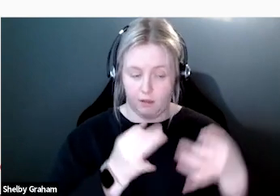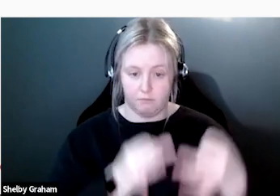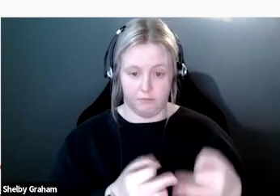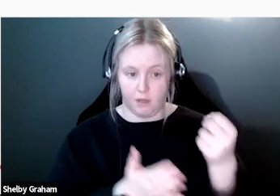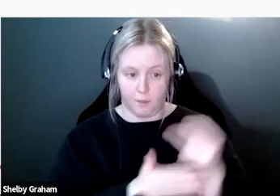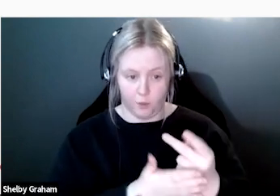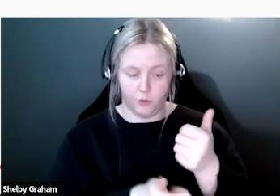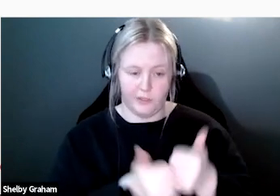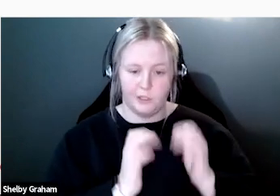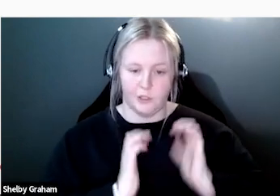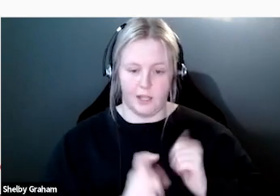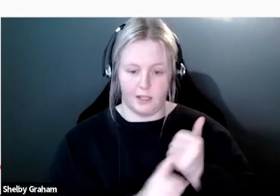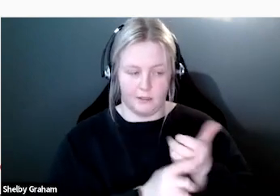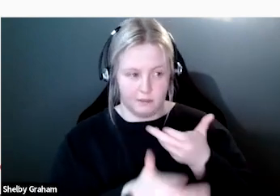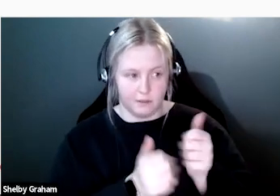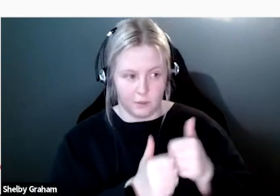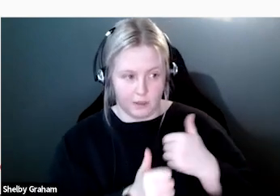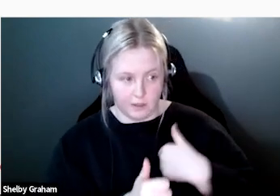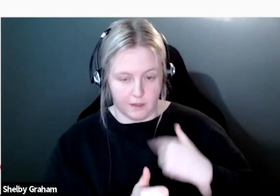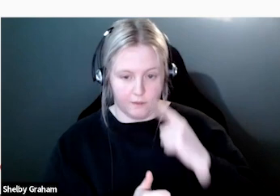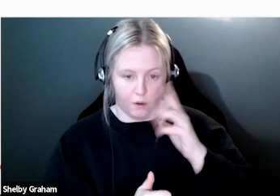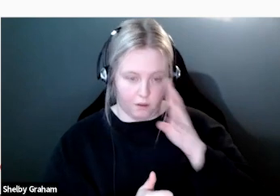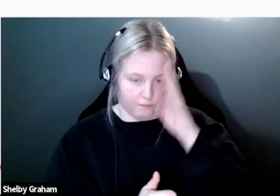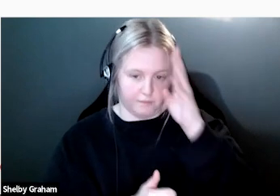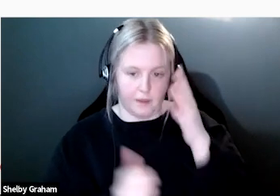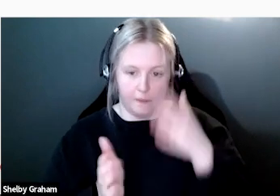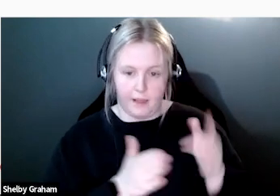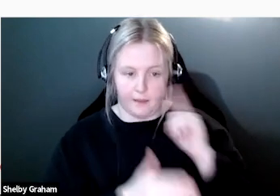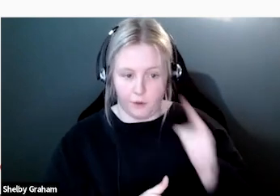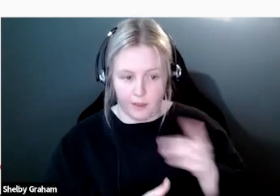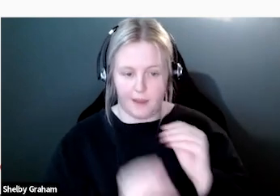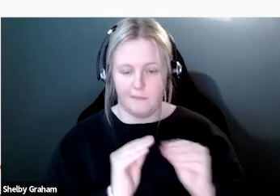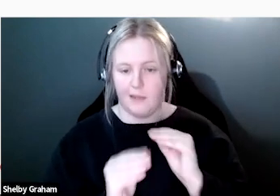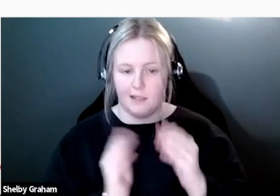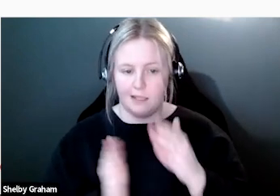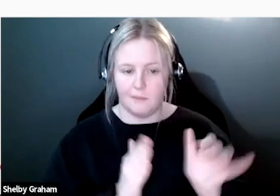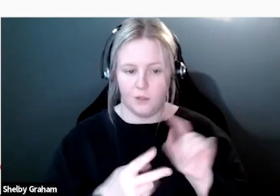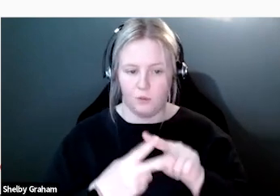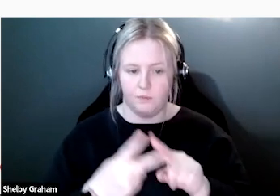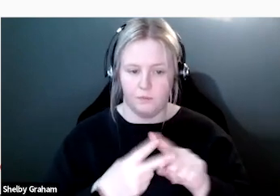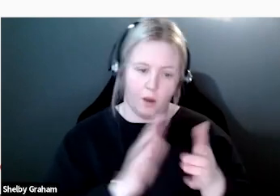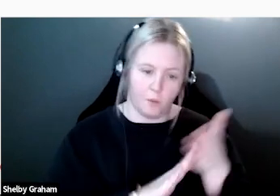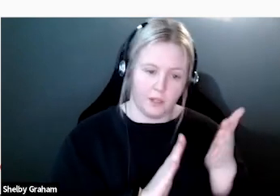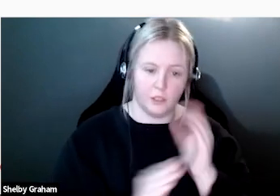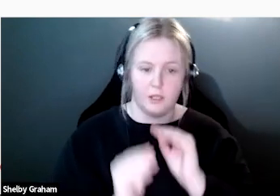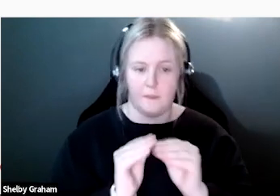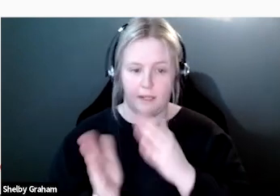build a practical operationalization plan and a maintenance plan as well for sustainability of their